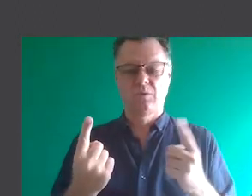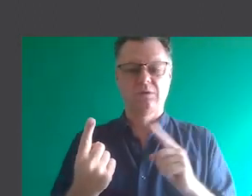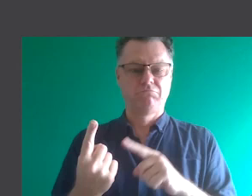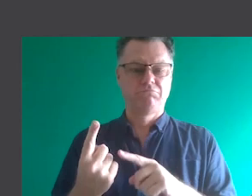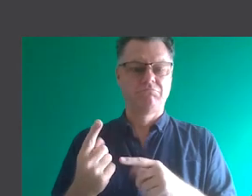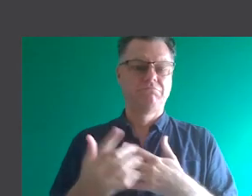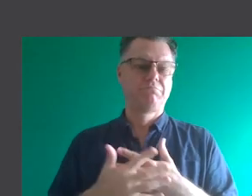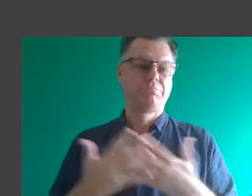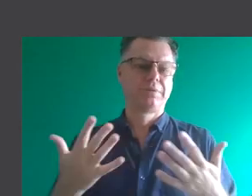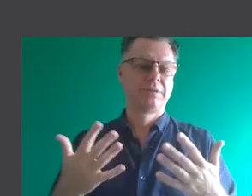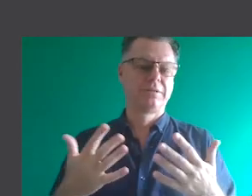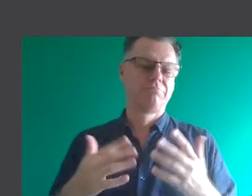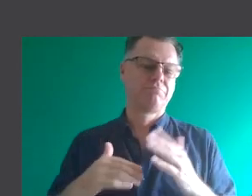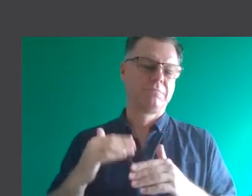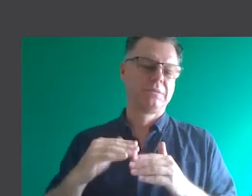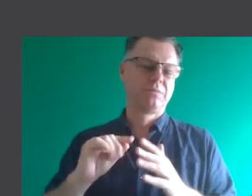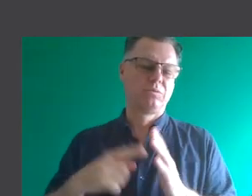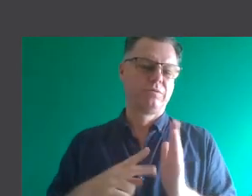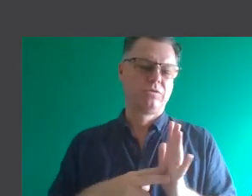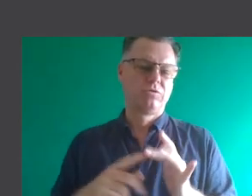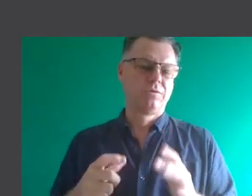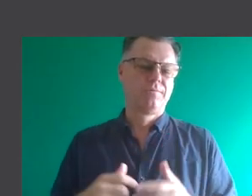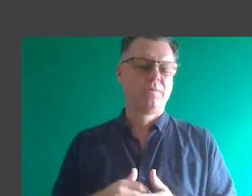one of those was major infrastructure projects.